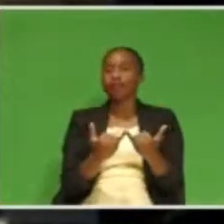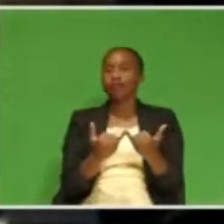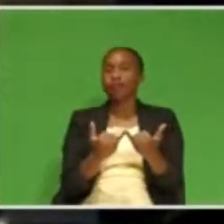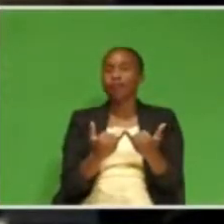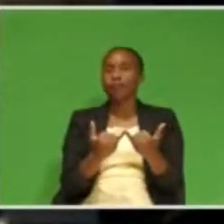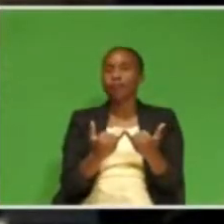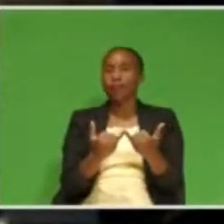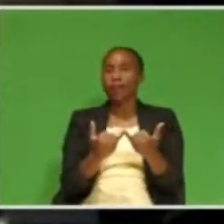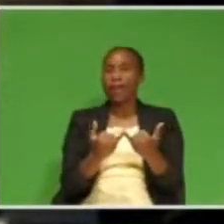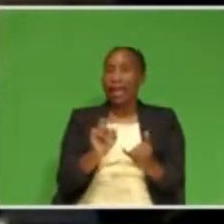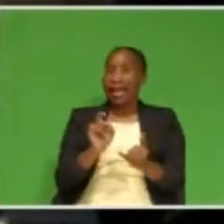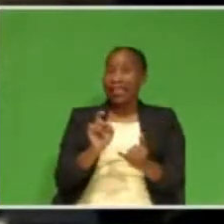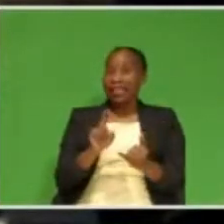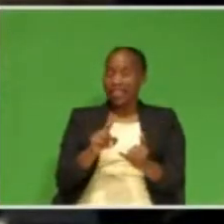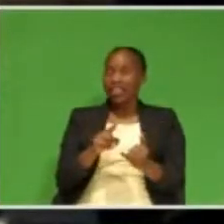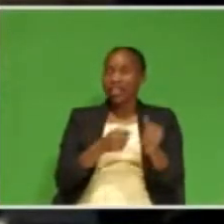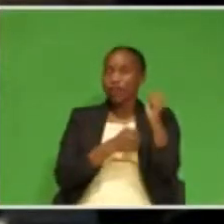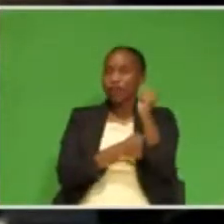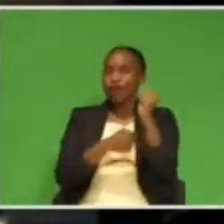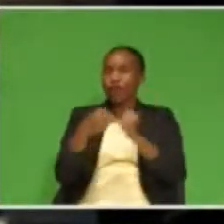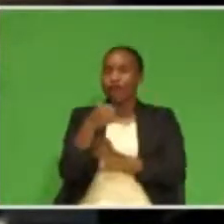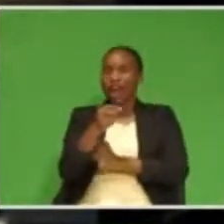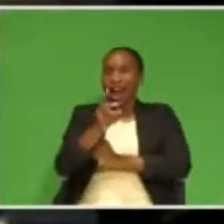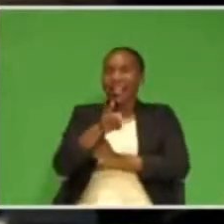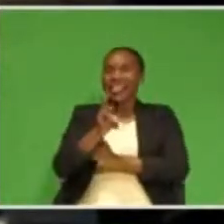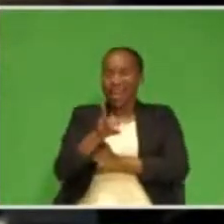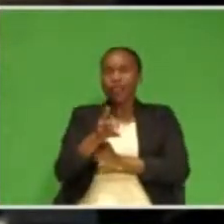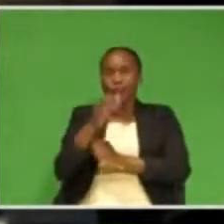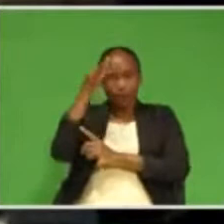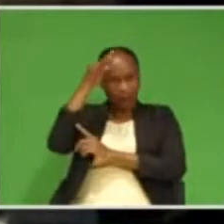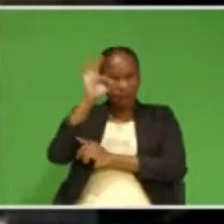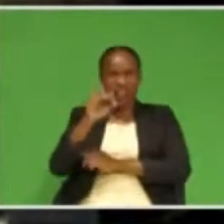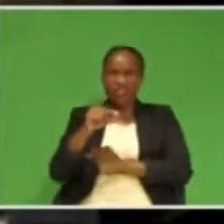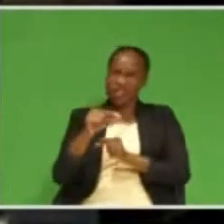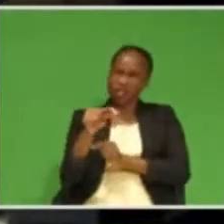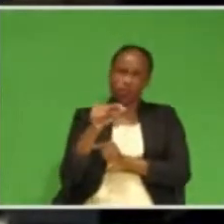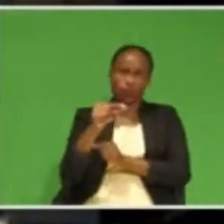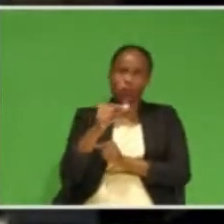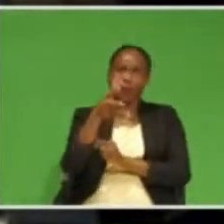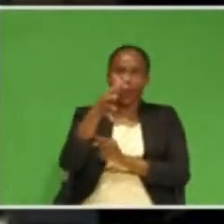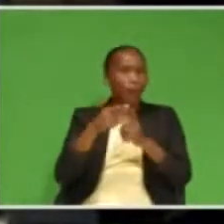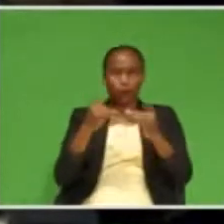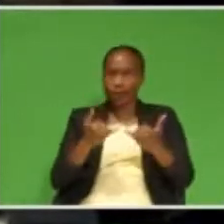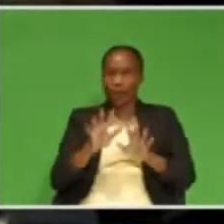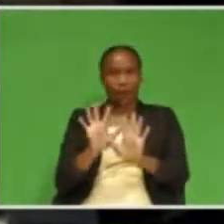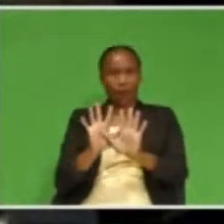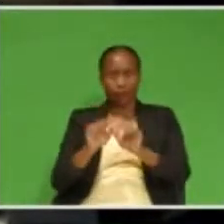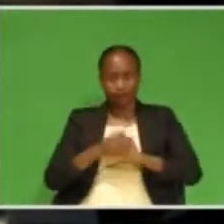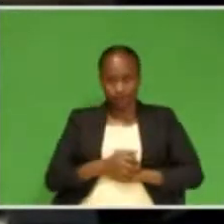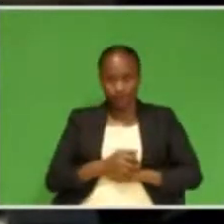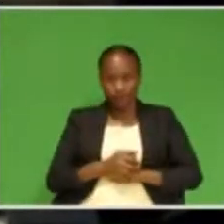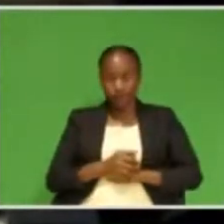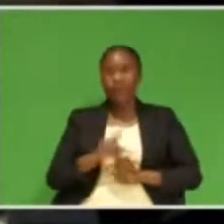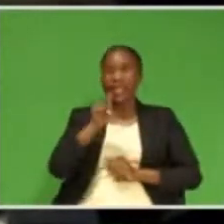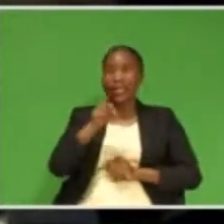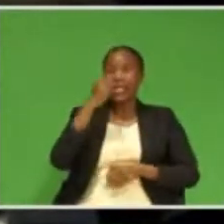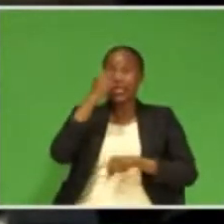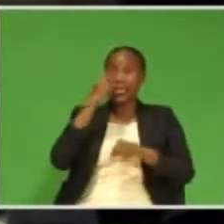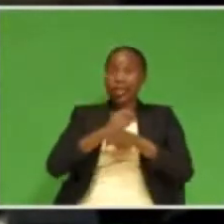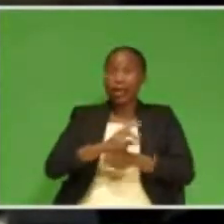the restructuring of government in due course. This is necessary